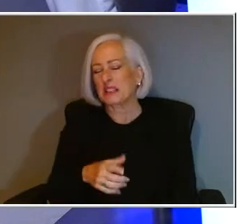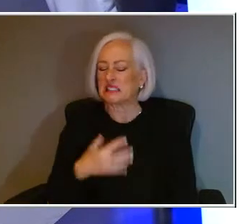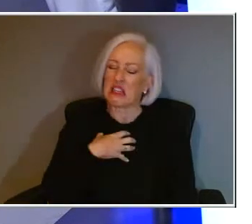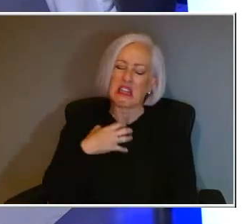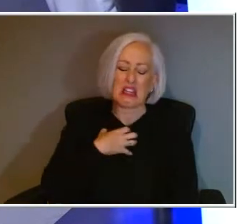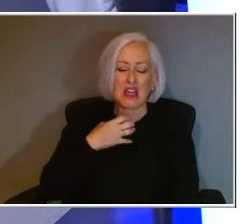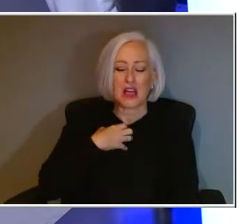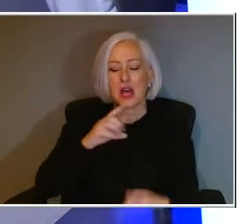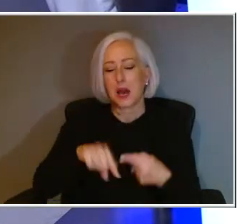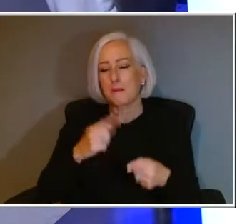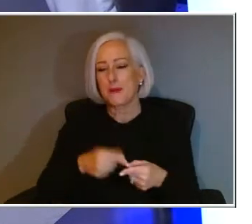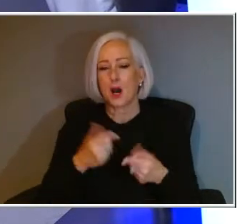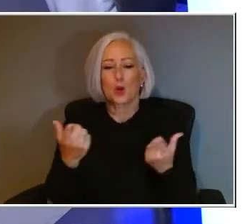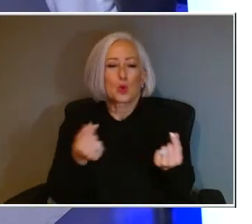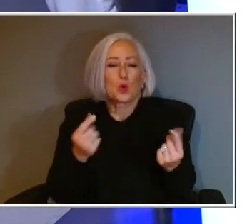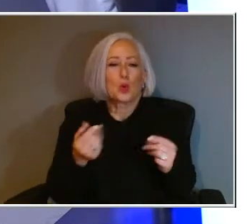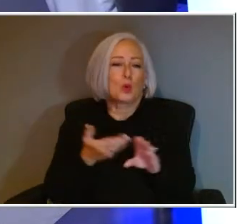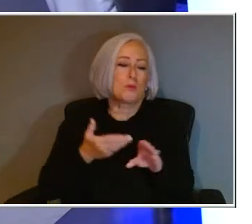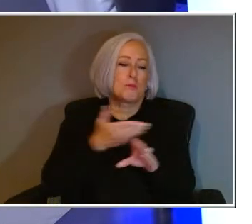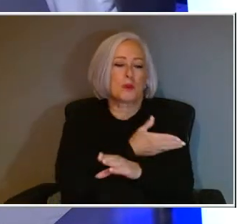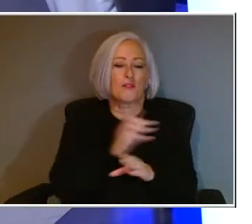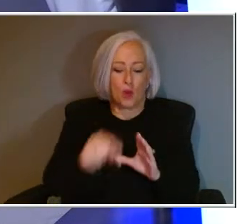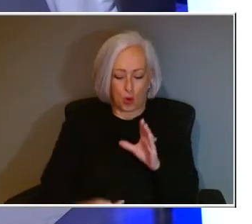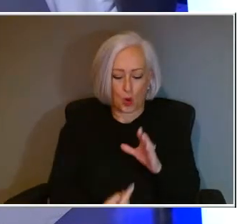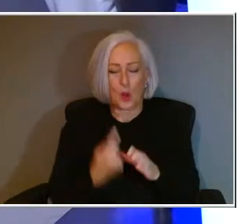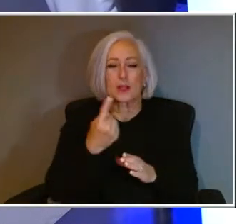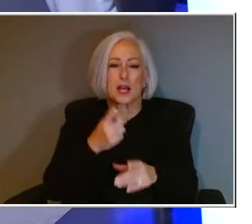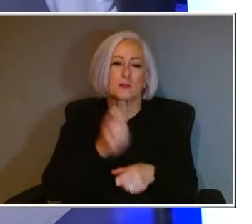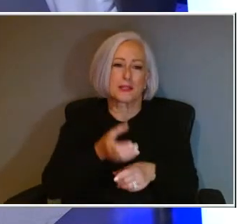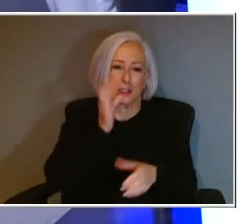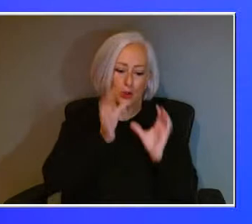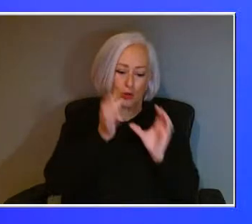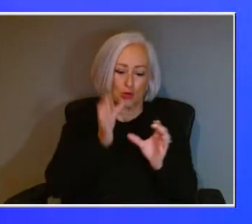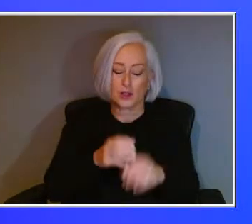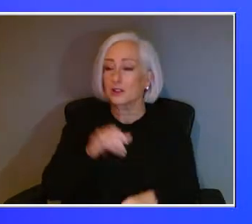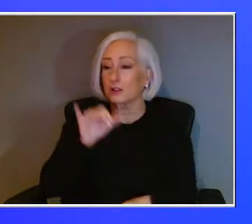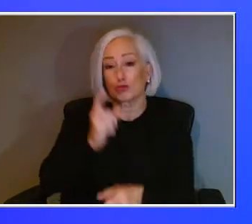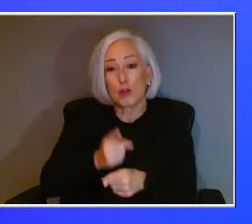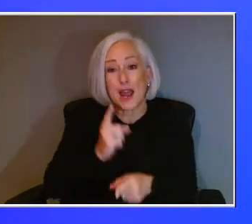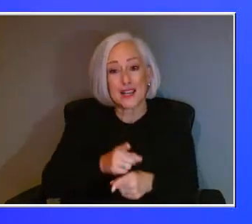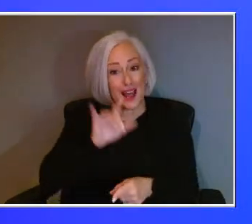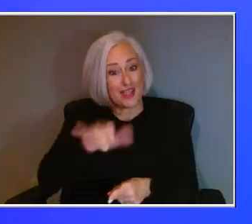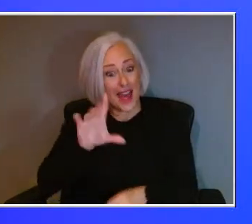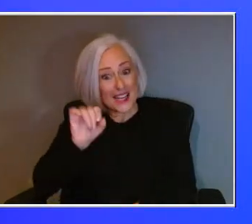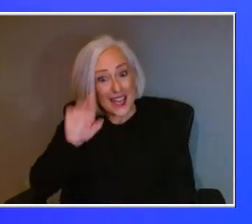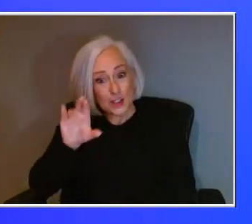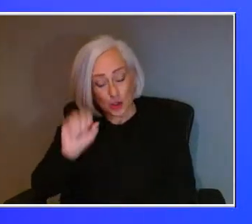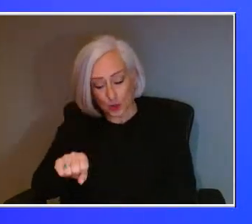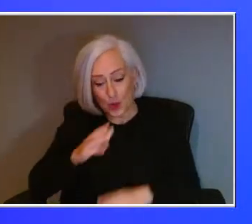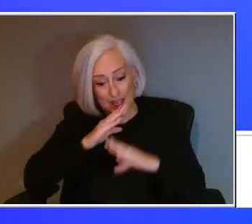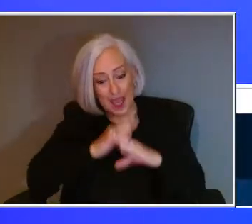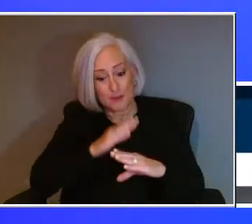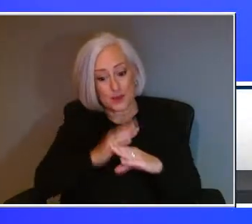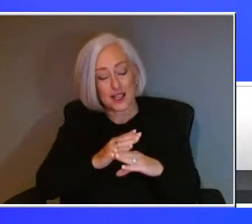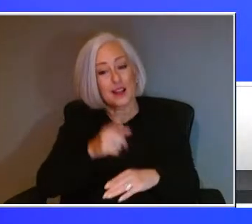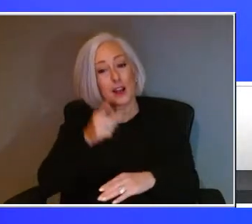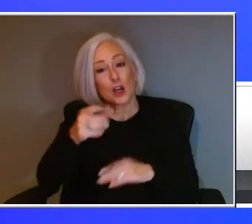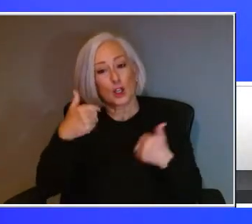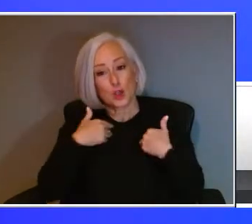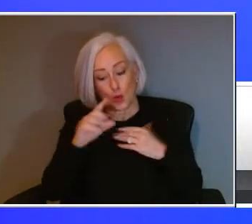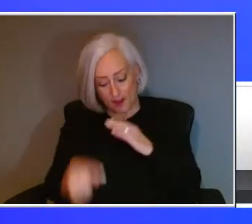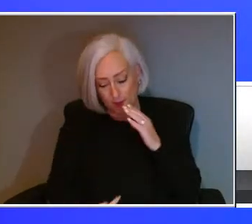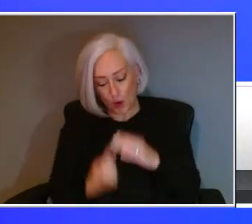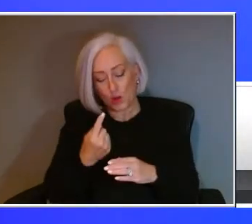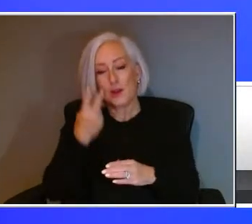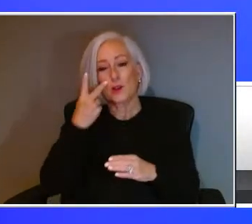pleasant, but it's necessary, right? Yes. Exactly. Yeah, it's a preventable cancer. You get a colonoscopy done, and if there's a polyp that